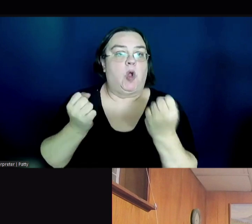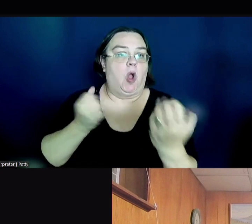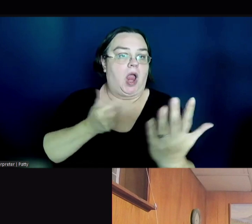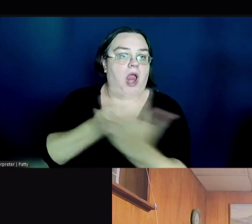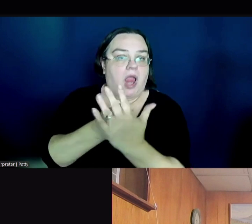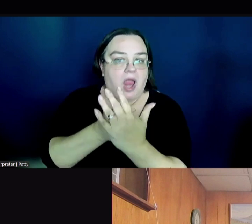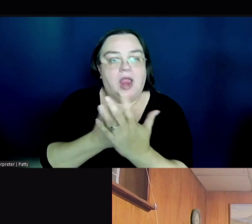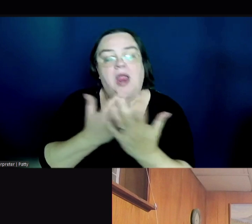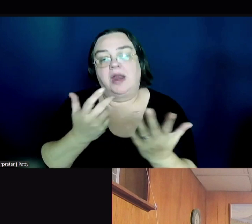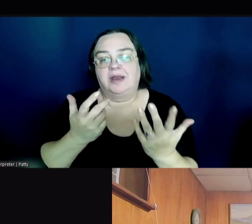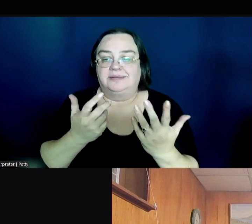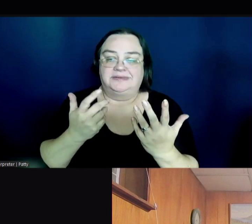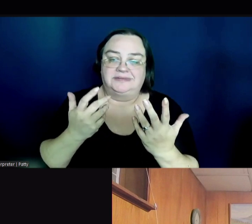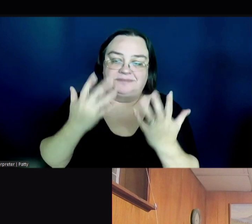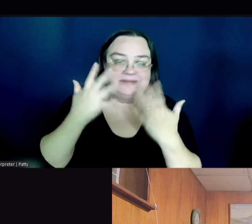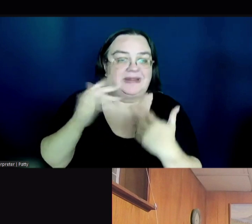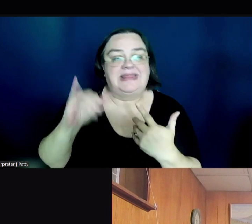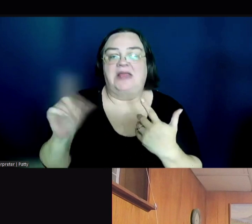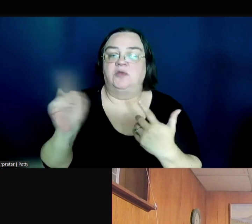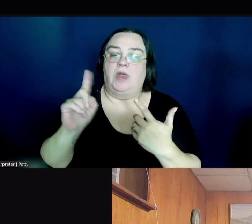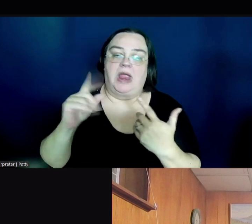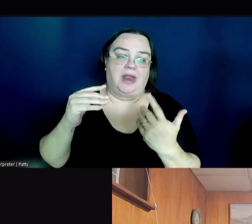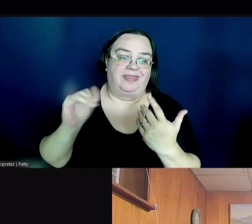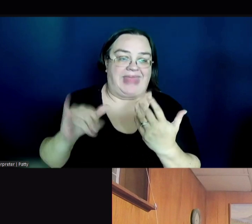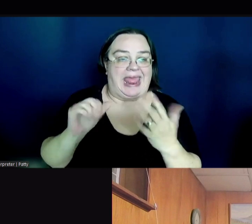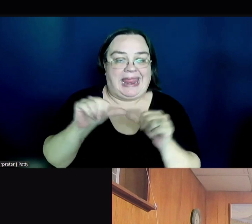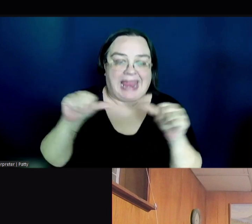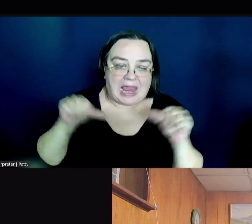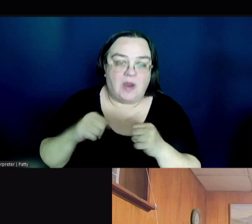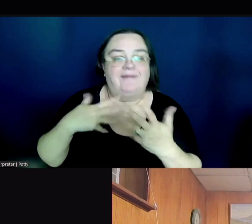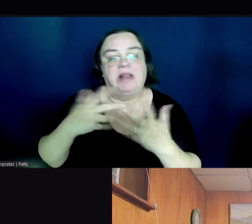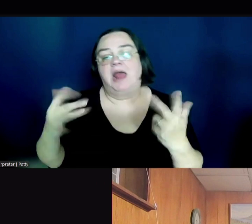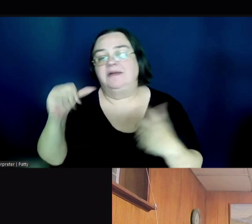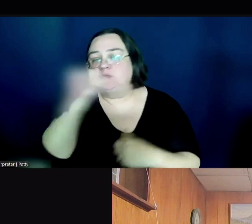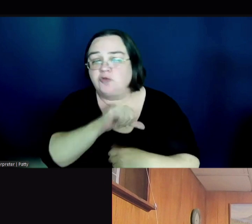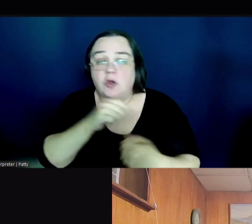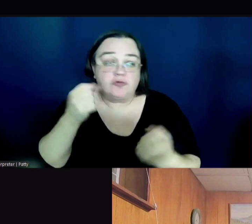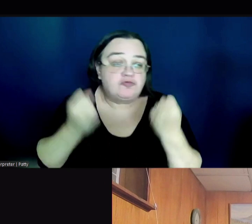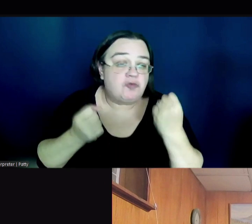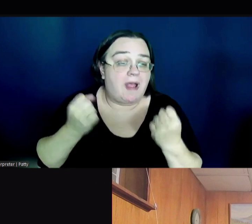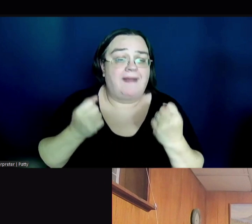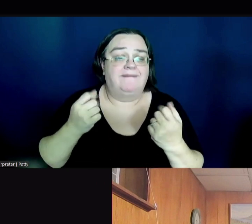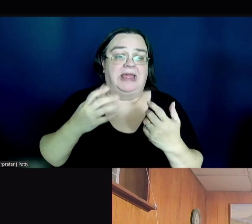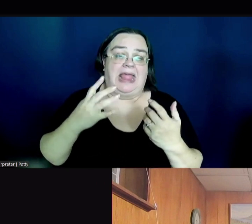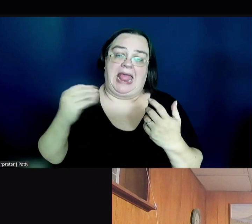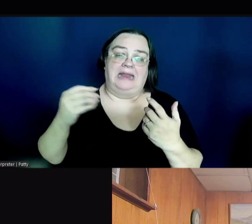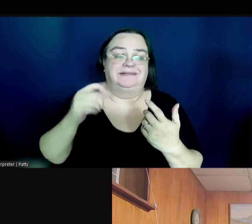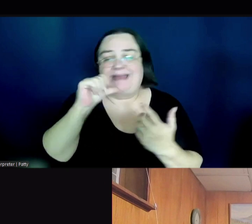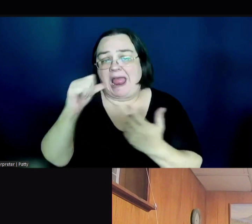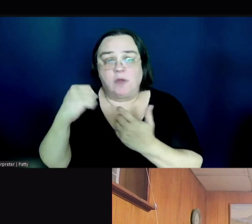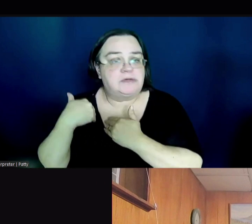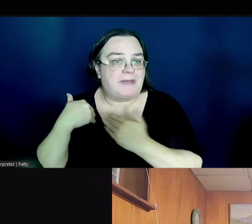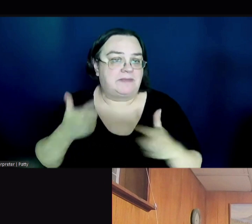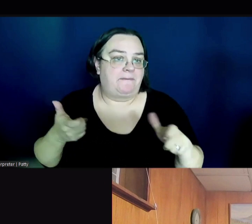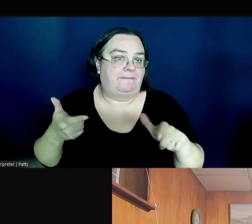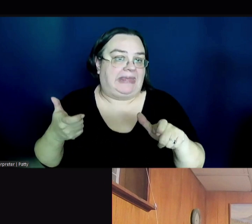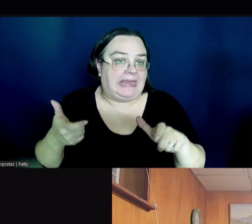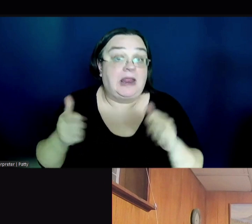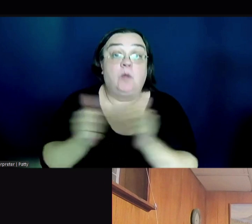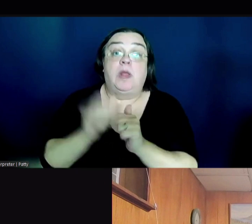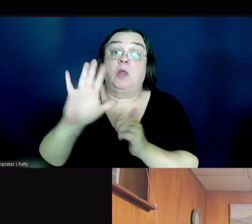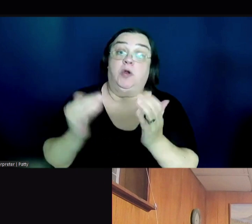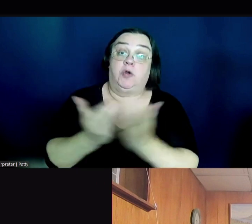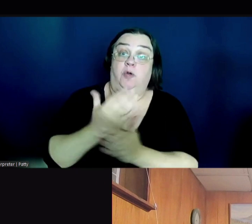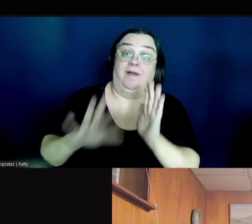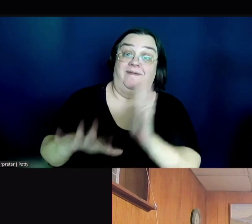where we just have lots of drunk driving and just irresponsible speeds. So with your newfound budget, with folks